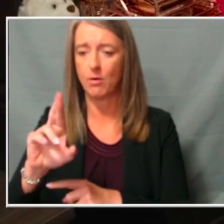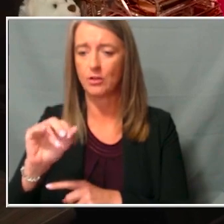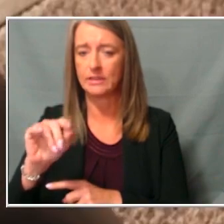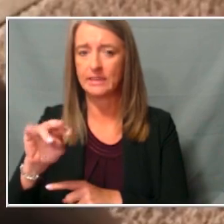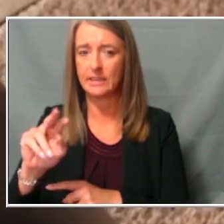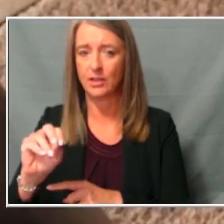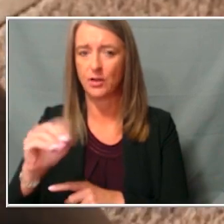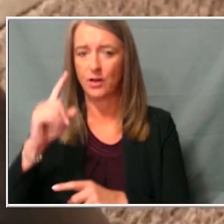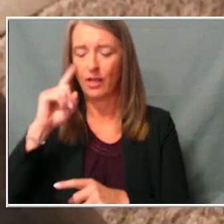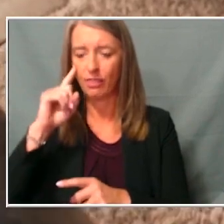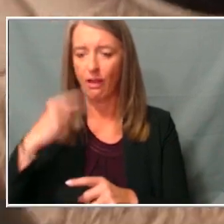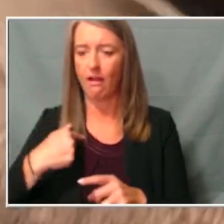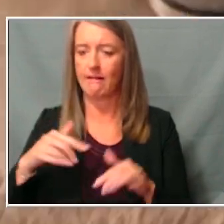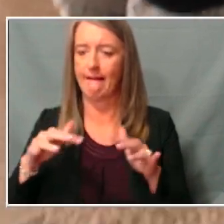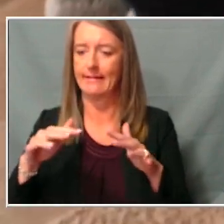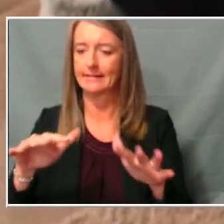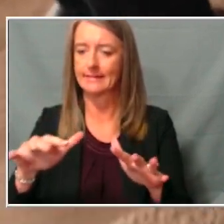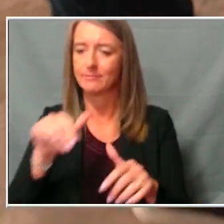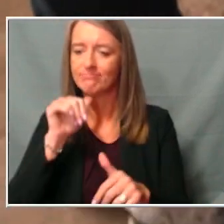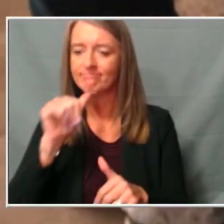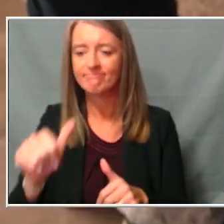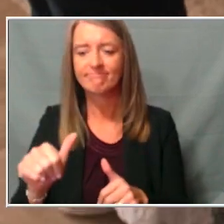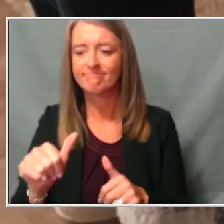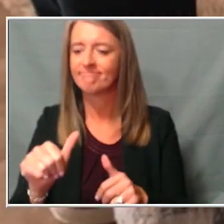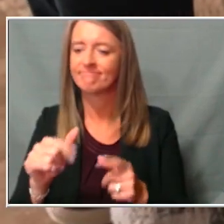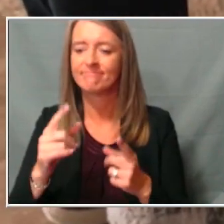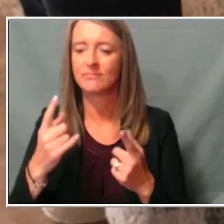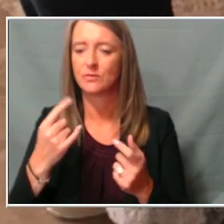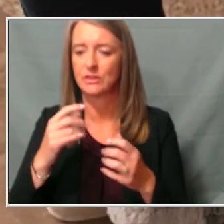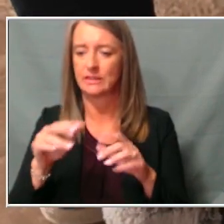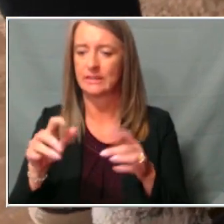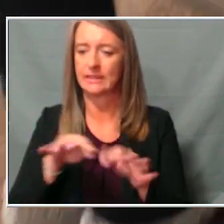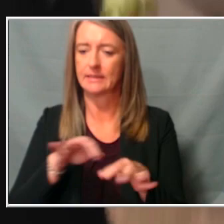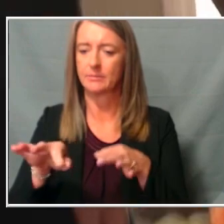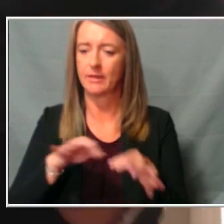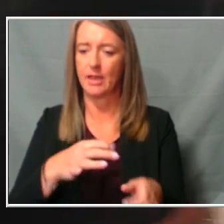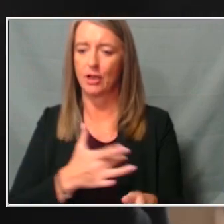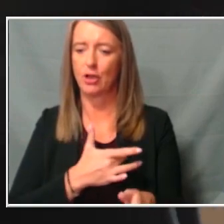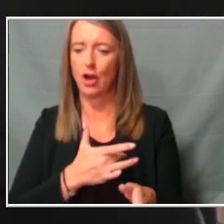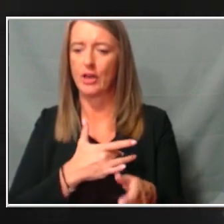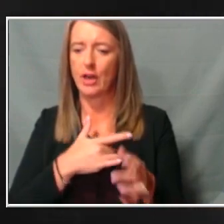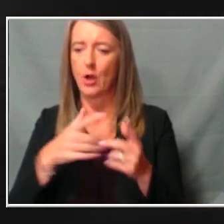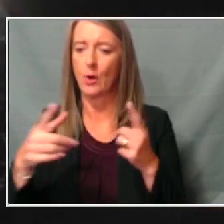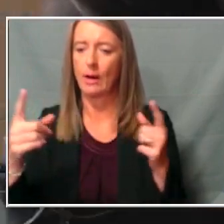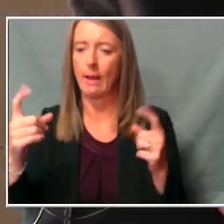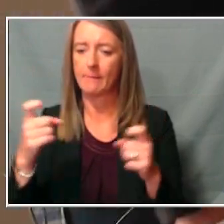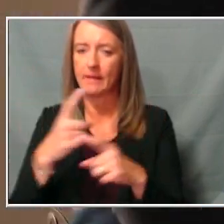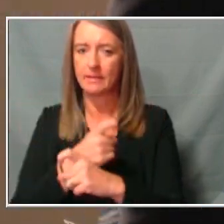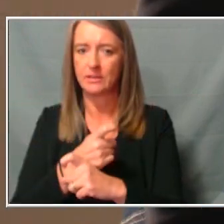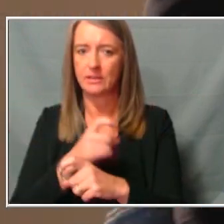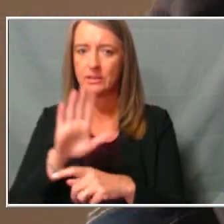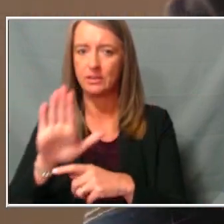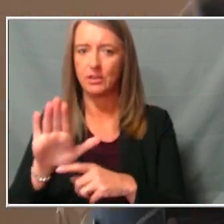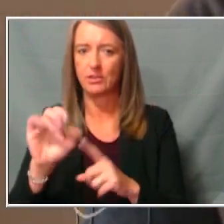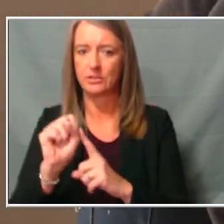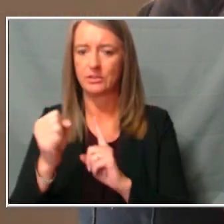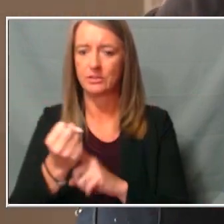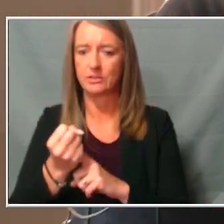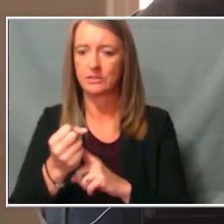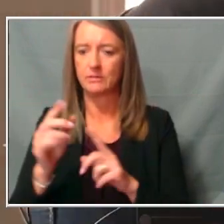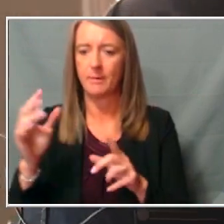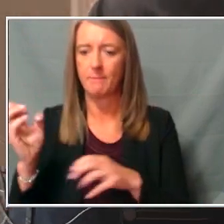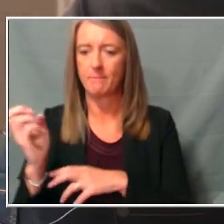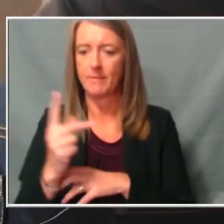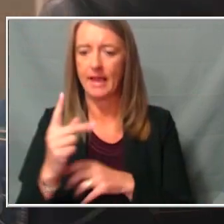was anxiety. It wasn't. We explained the potentially deadly cardio complications that, in her case, trace right back